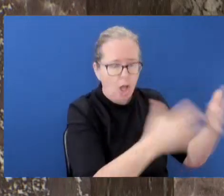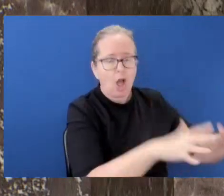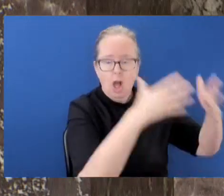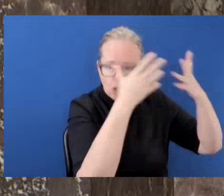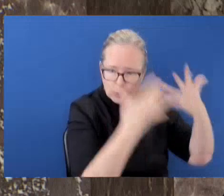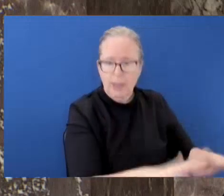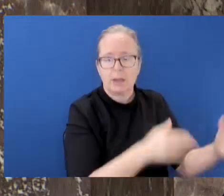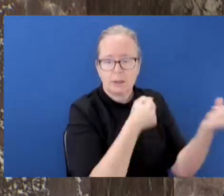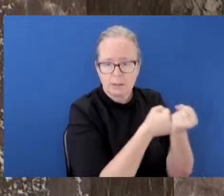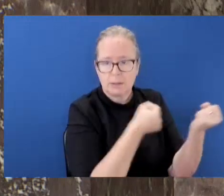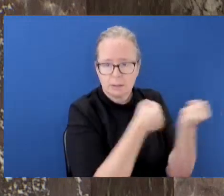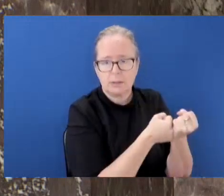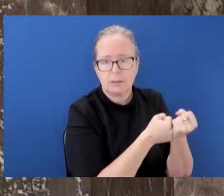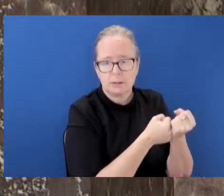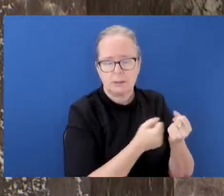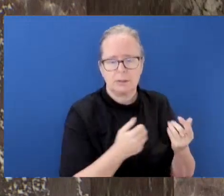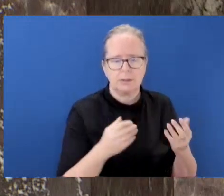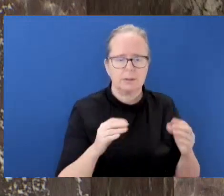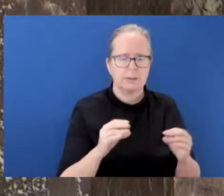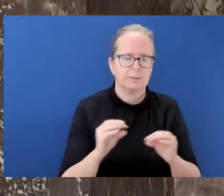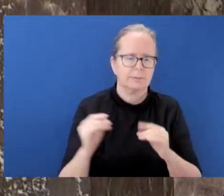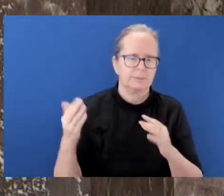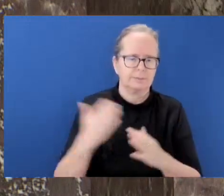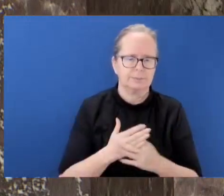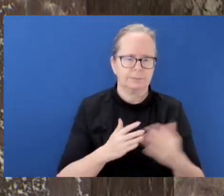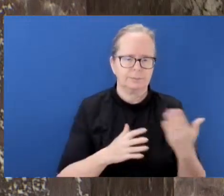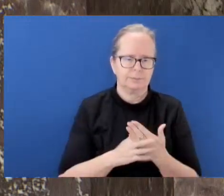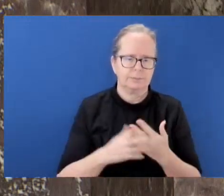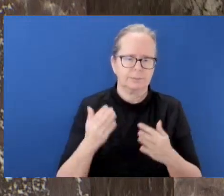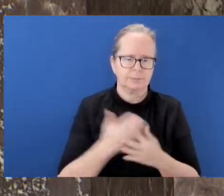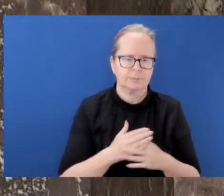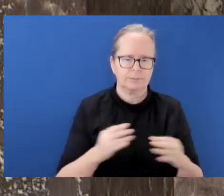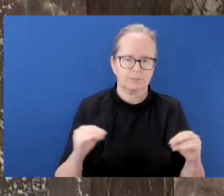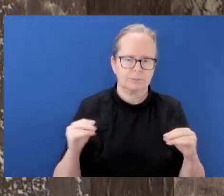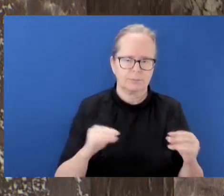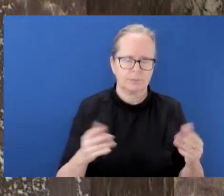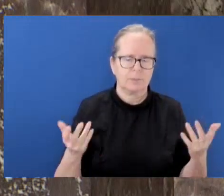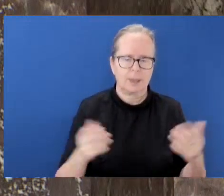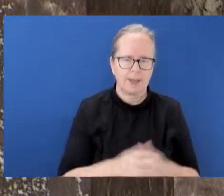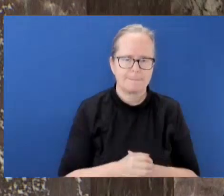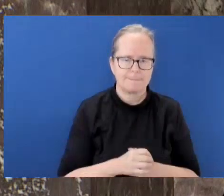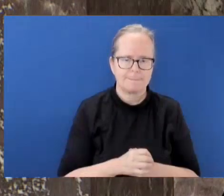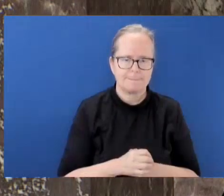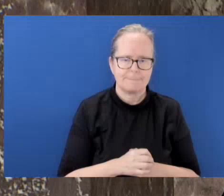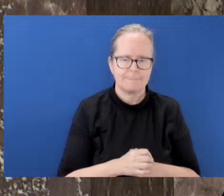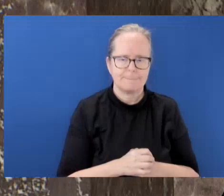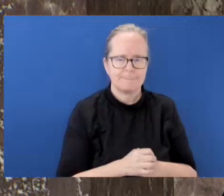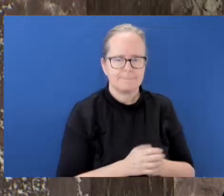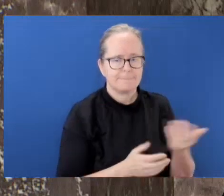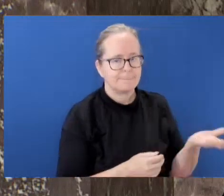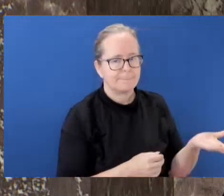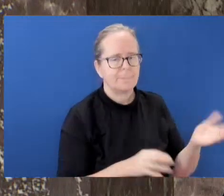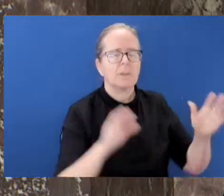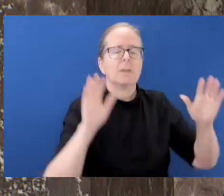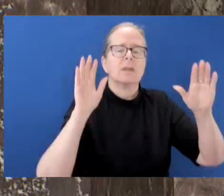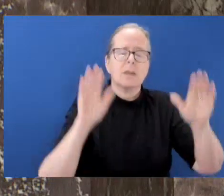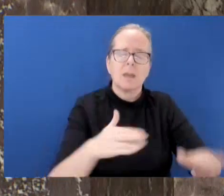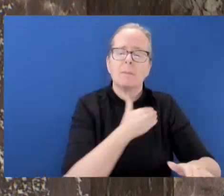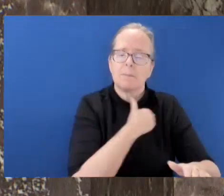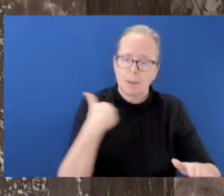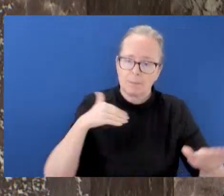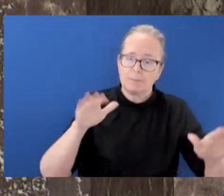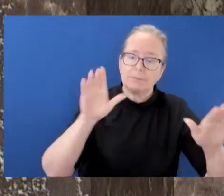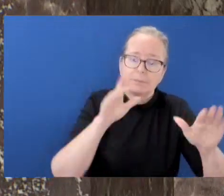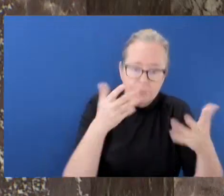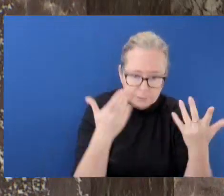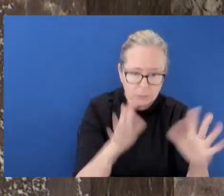Honourable Speaker, we can spend the entire question period talking about the things that Mr. Davidoff has said about their housing plan.